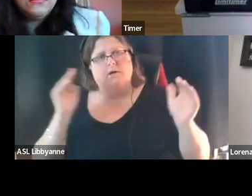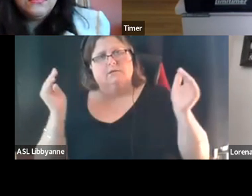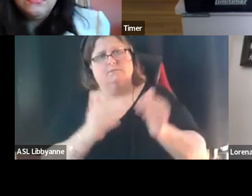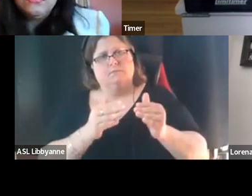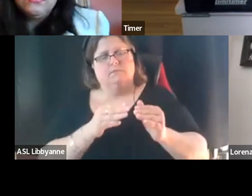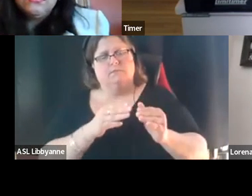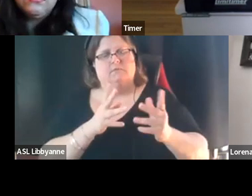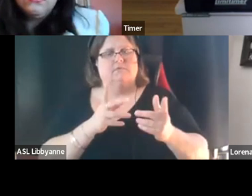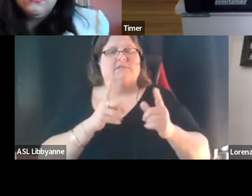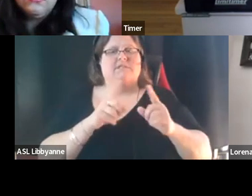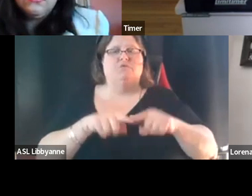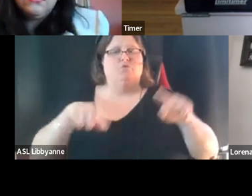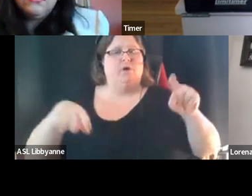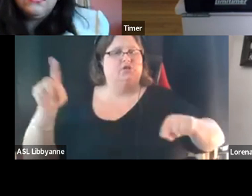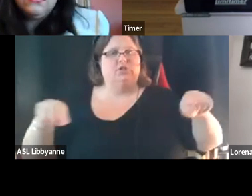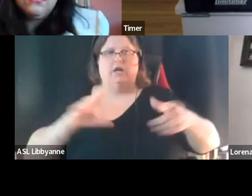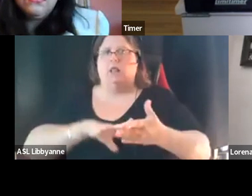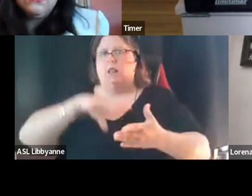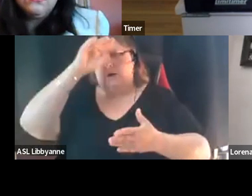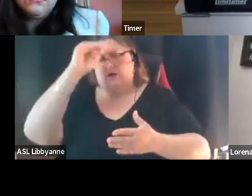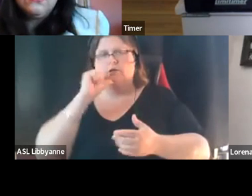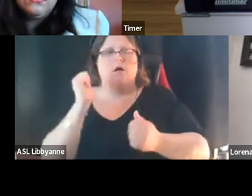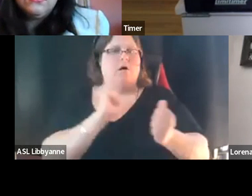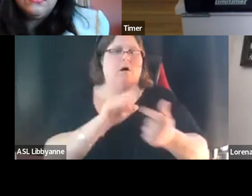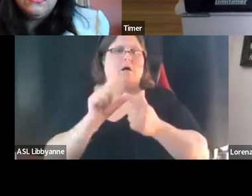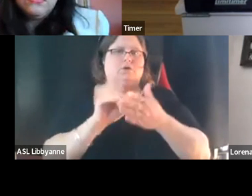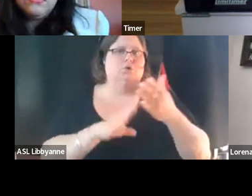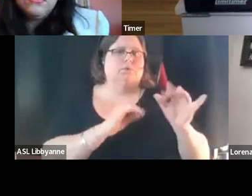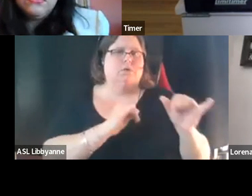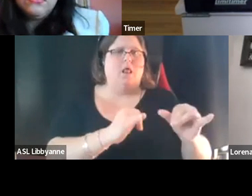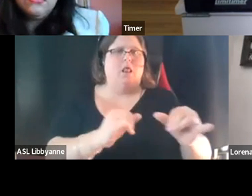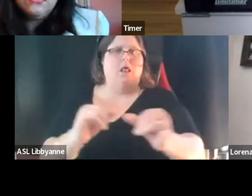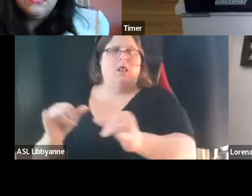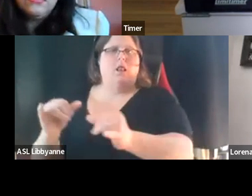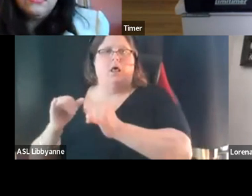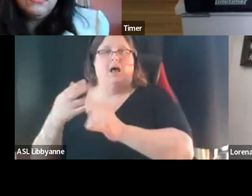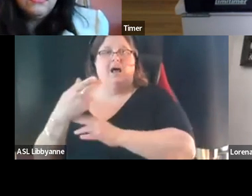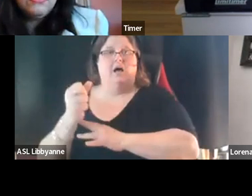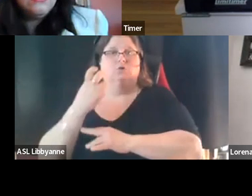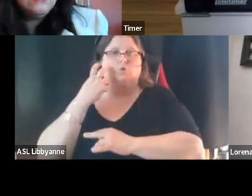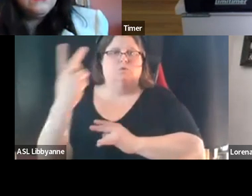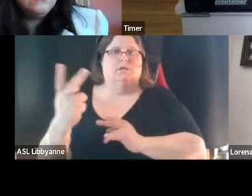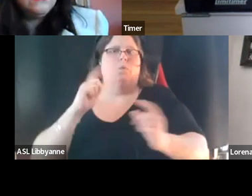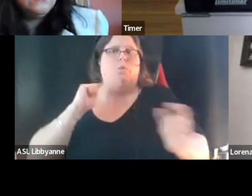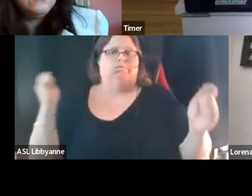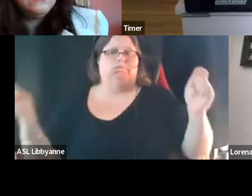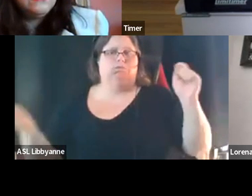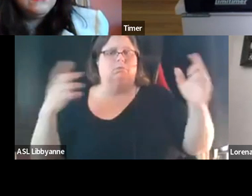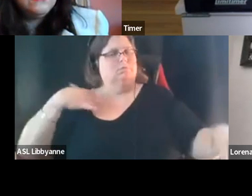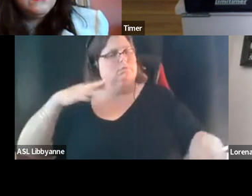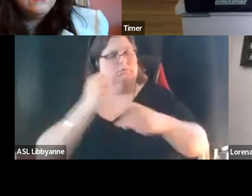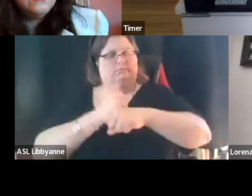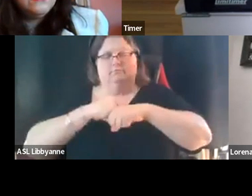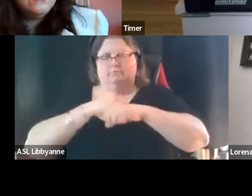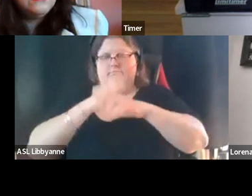differentiated learning, because not all students learn the same, and that kind of blows up in high school in a serious way. Also,